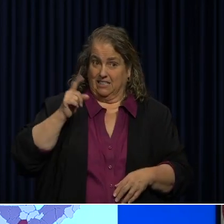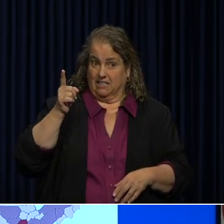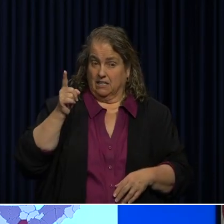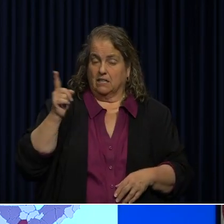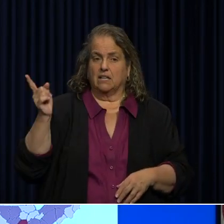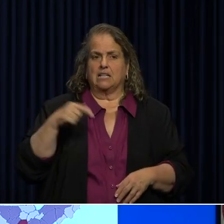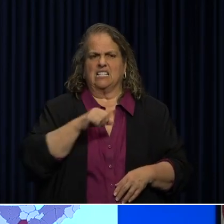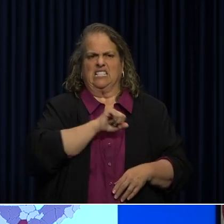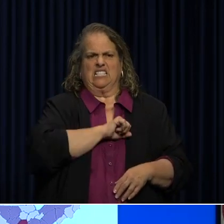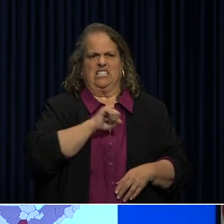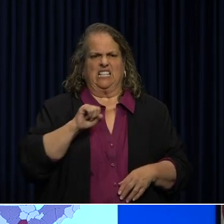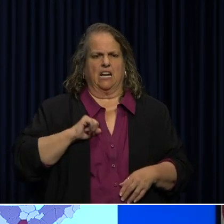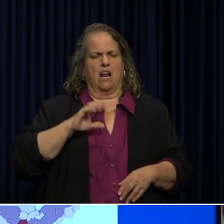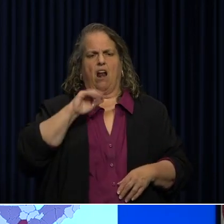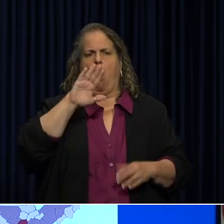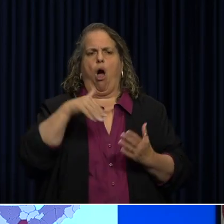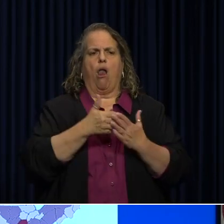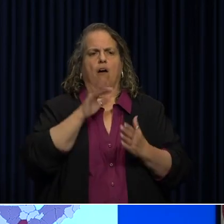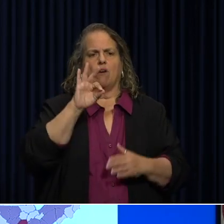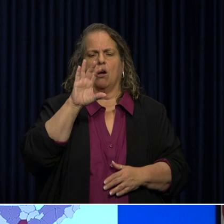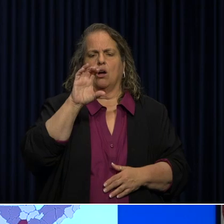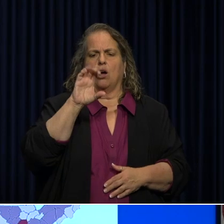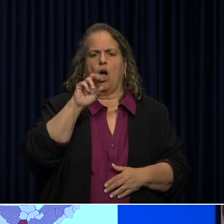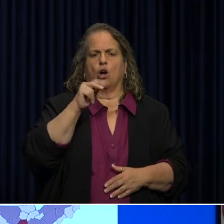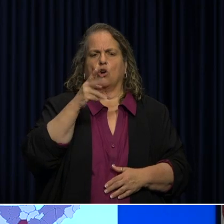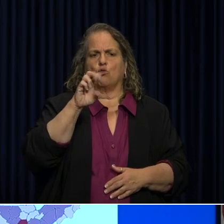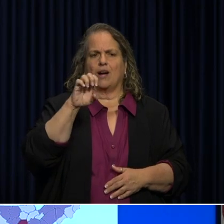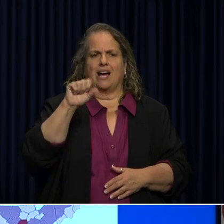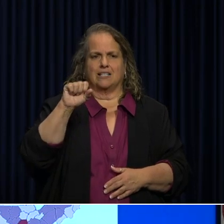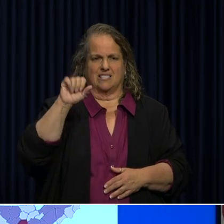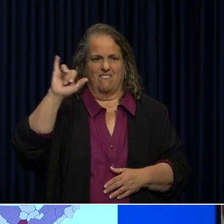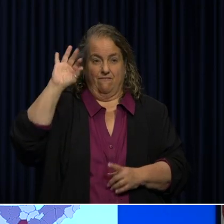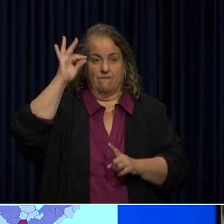the Senate and I think all of Congress will pass a